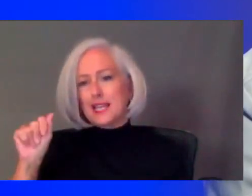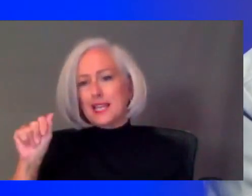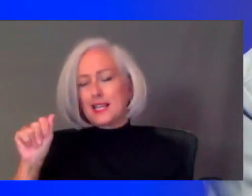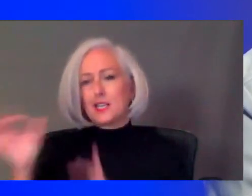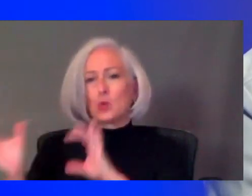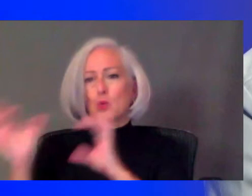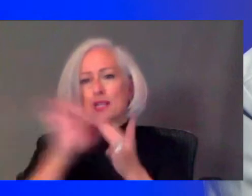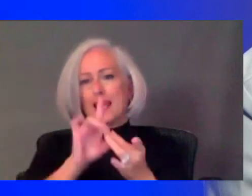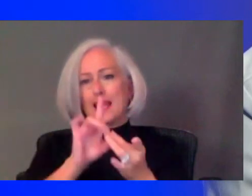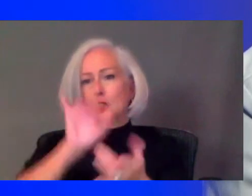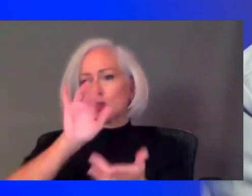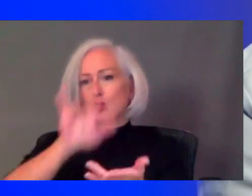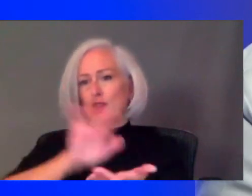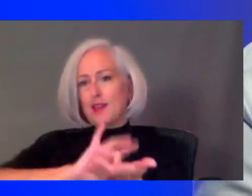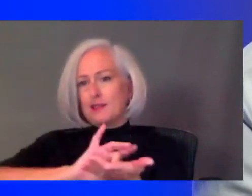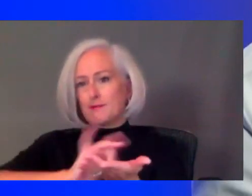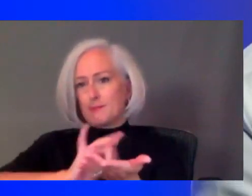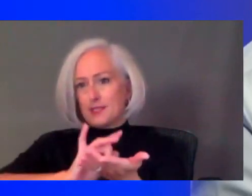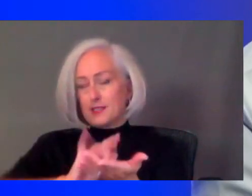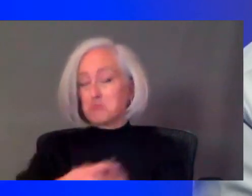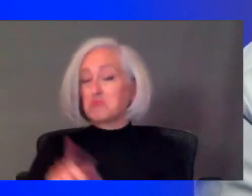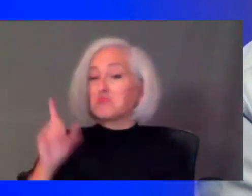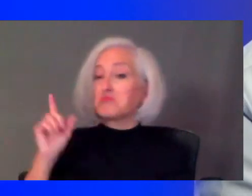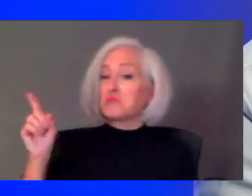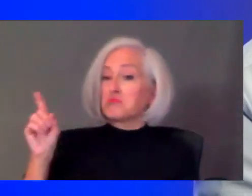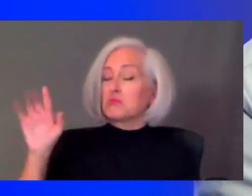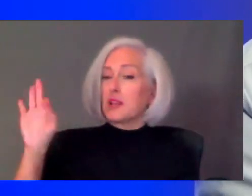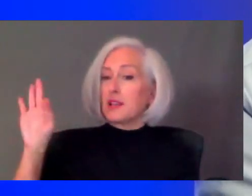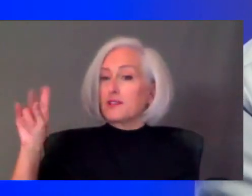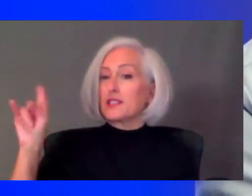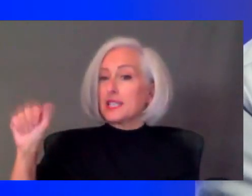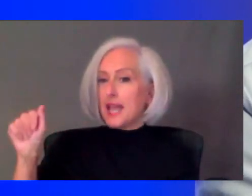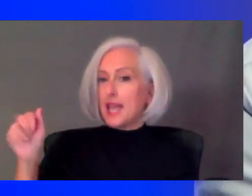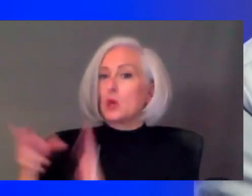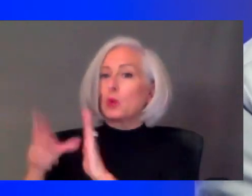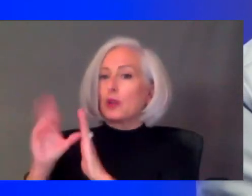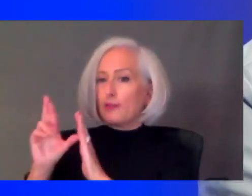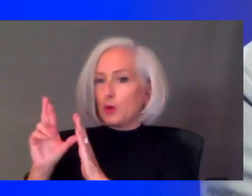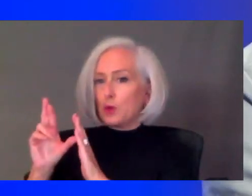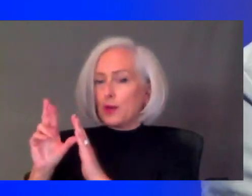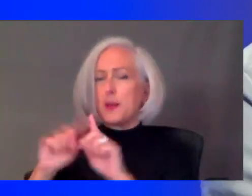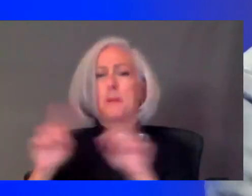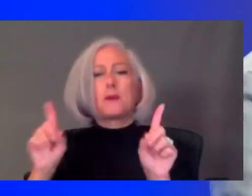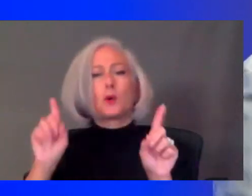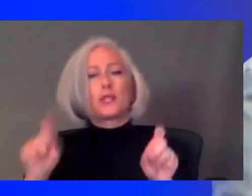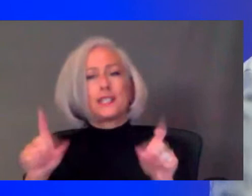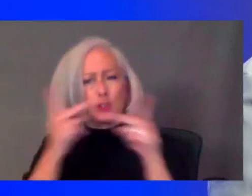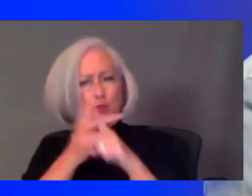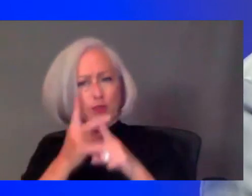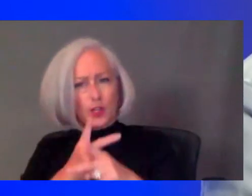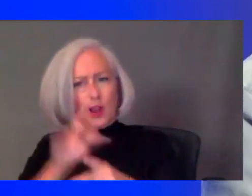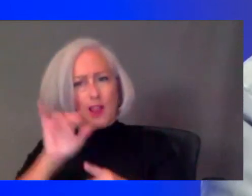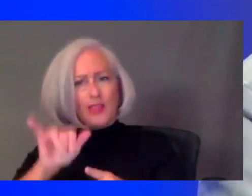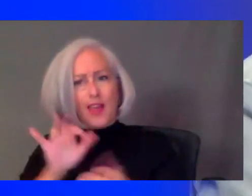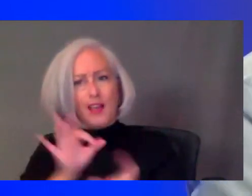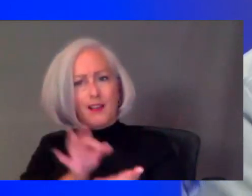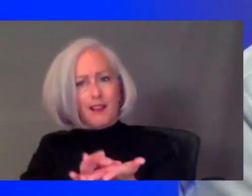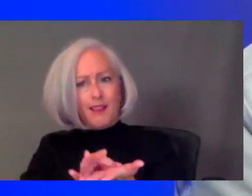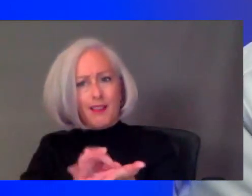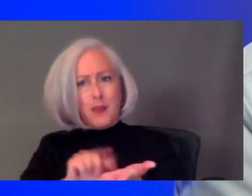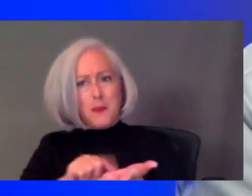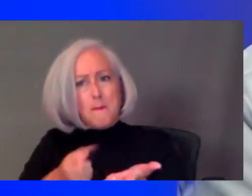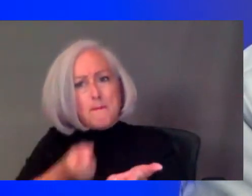how variants arise with coronavirus. We know how resistance develops, so we have to look at that as well. Certainly there are some viruses